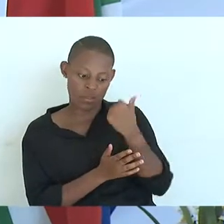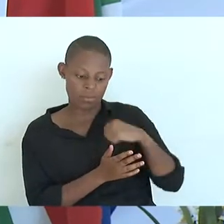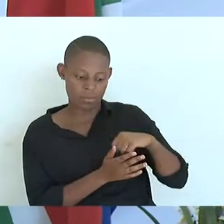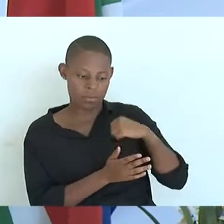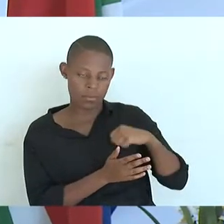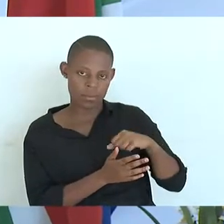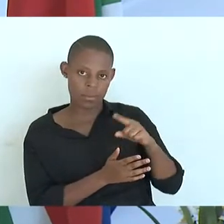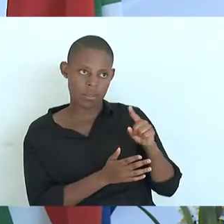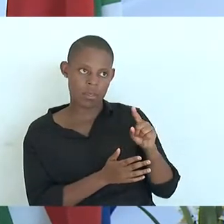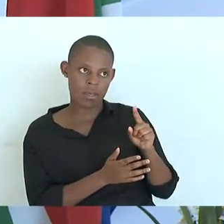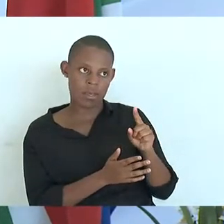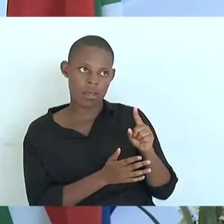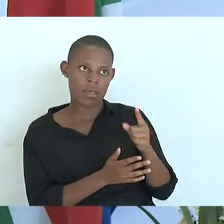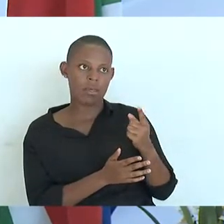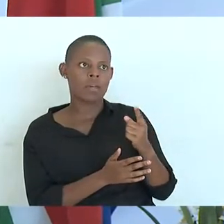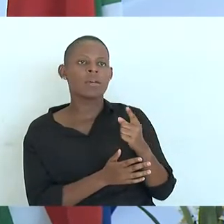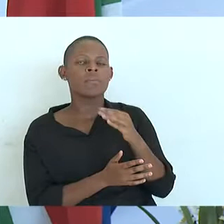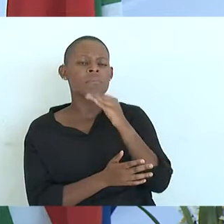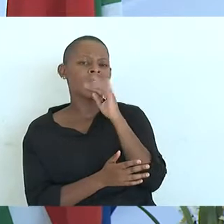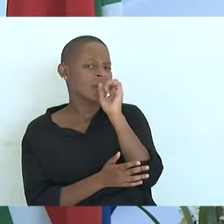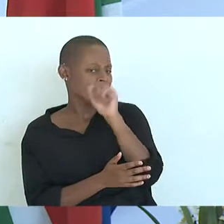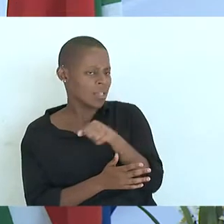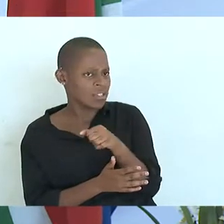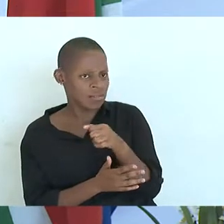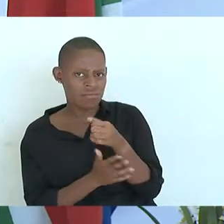to any of us.